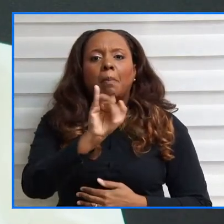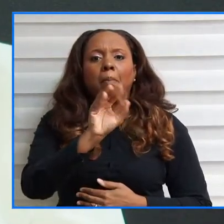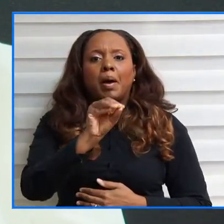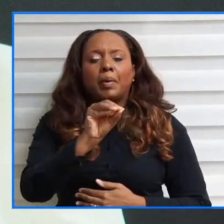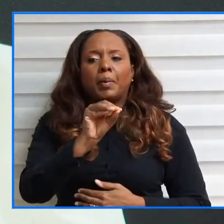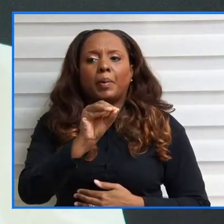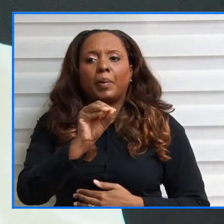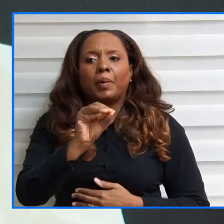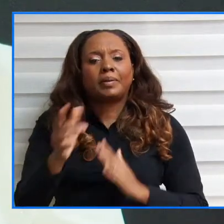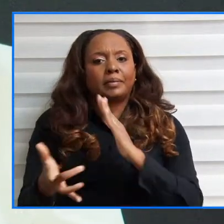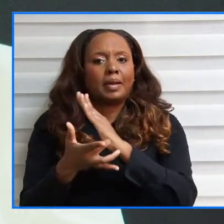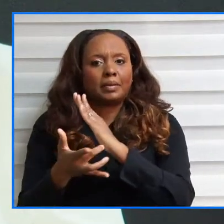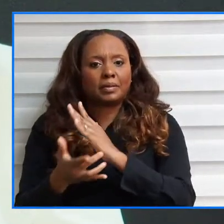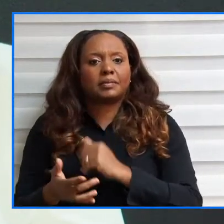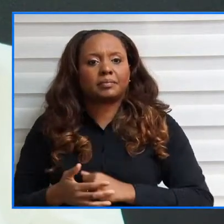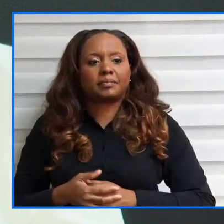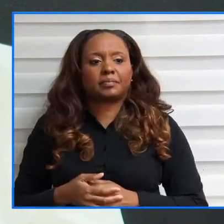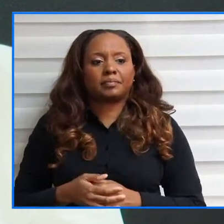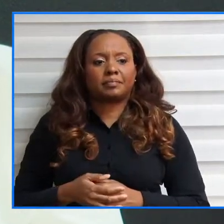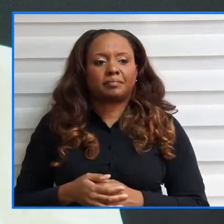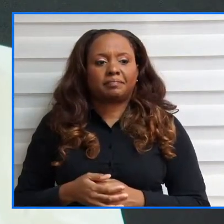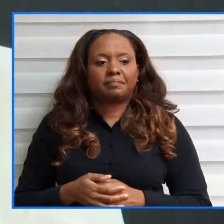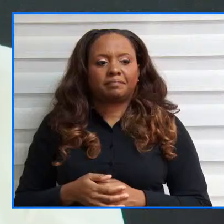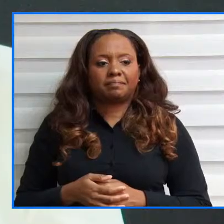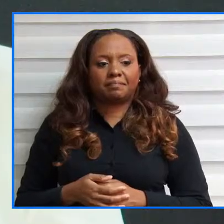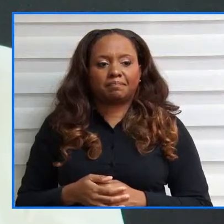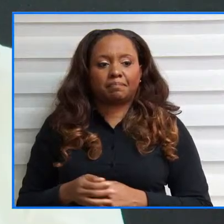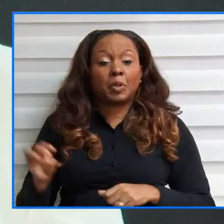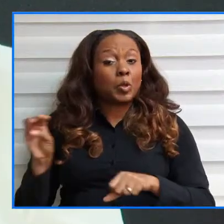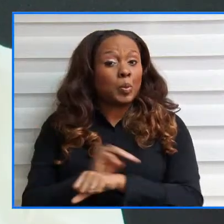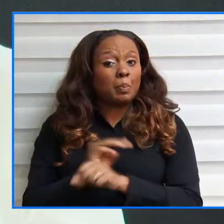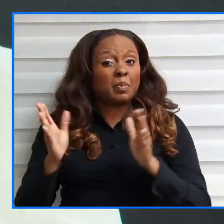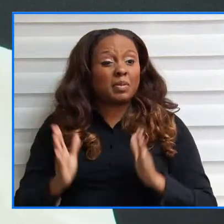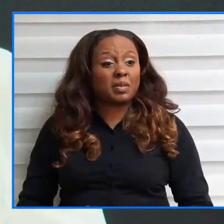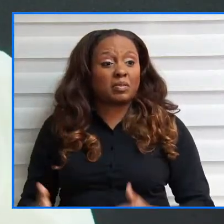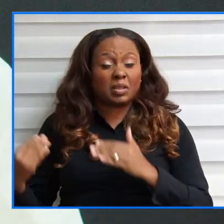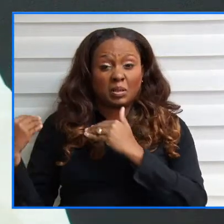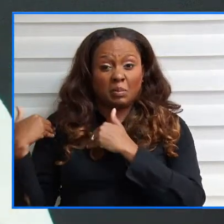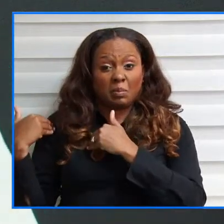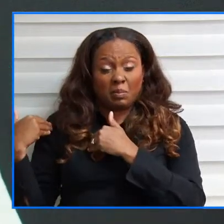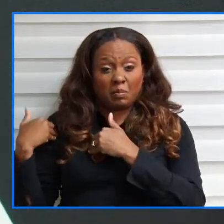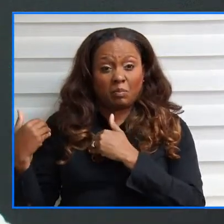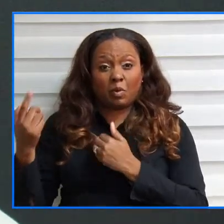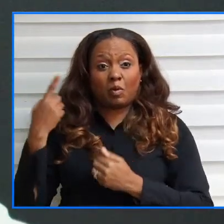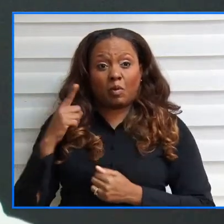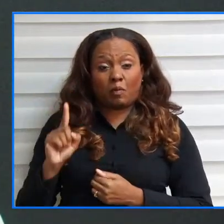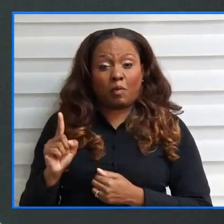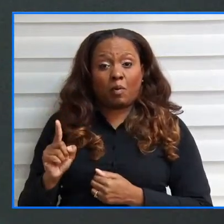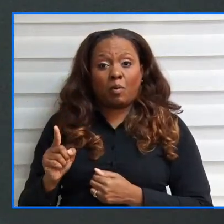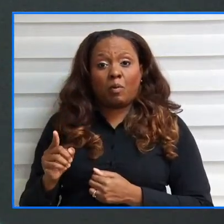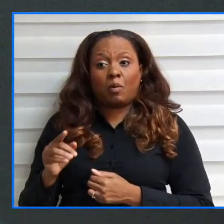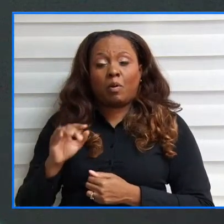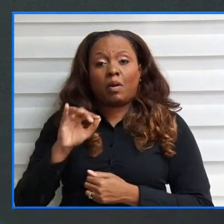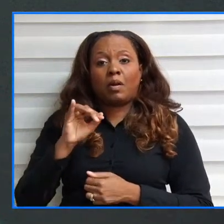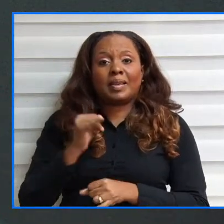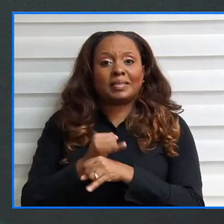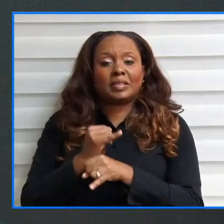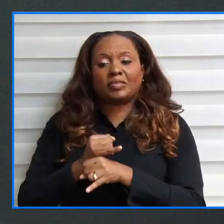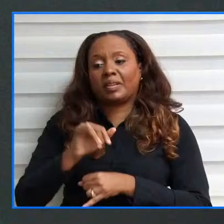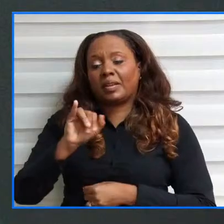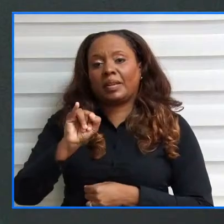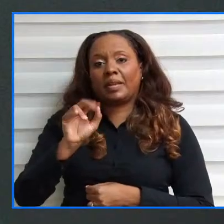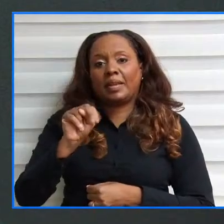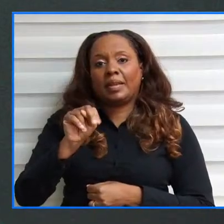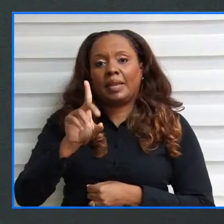Ishmael, Davidson Ishmael, who's Minister of Industry, Science and Technology, will travel to Rwanda